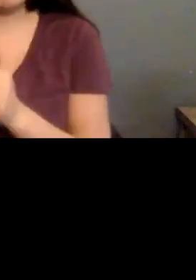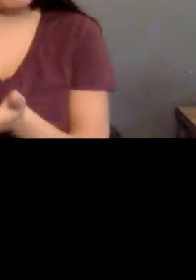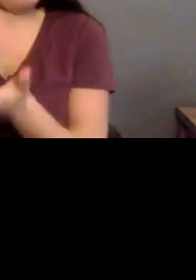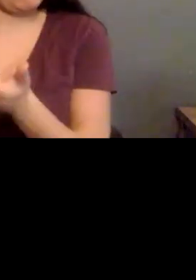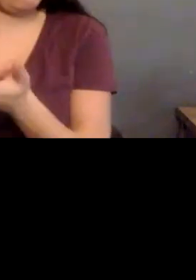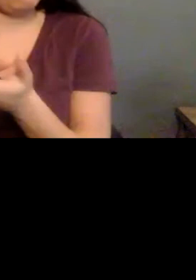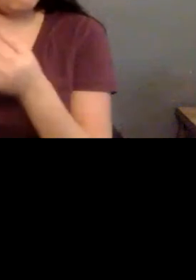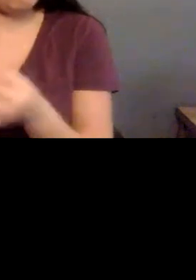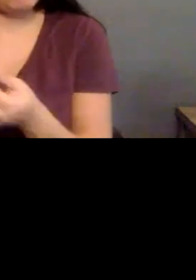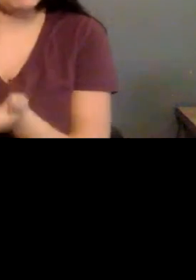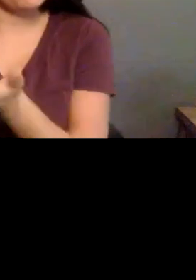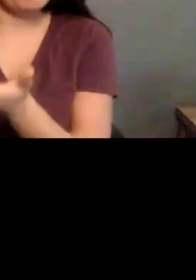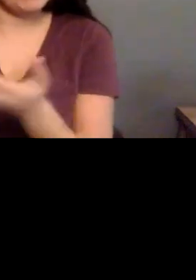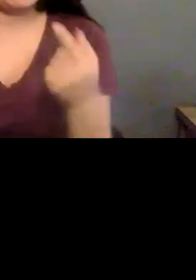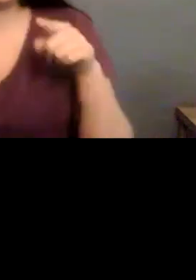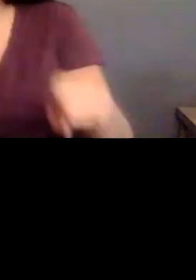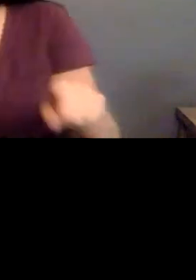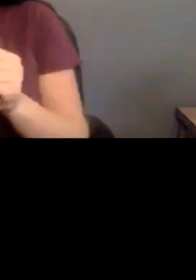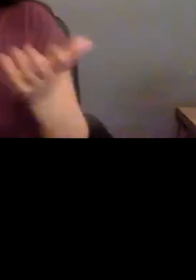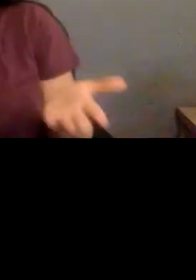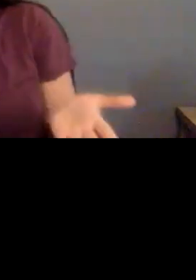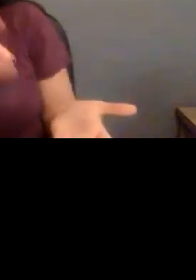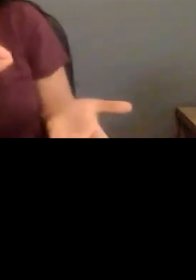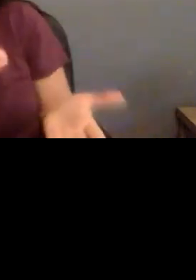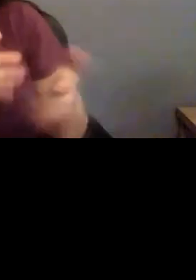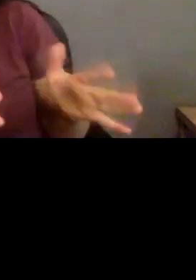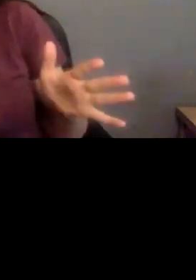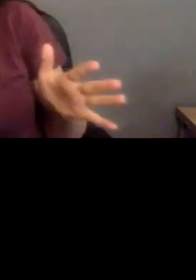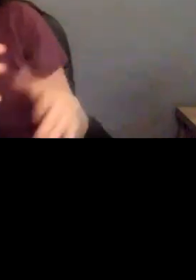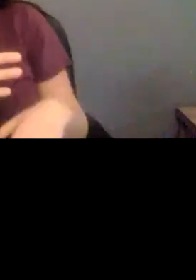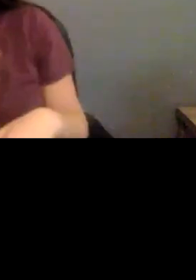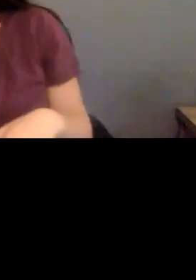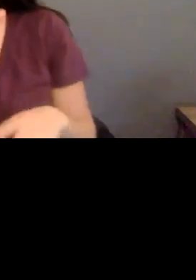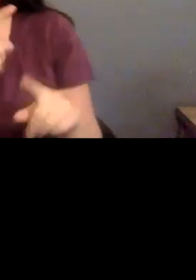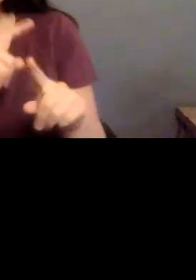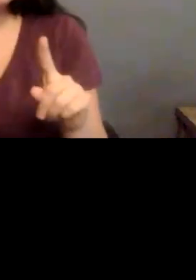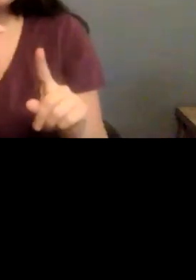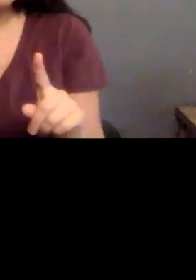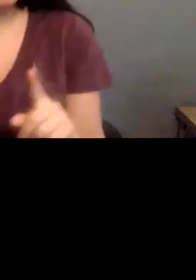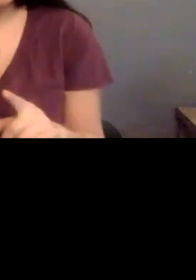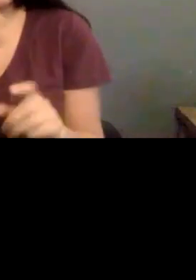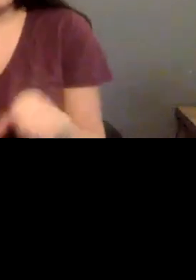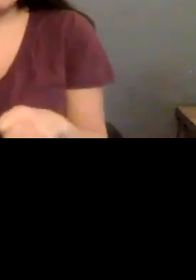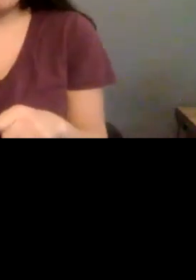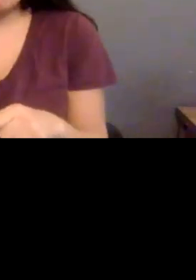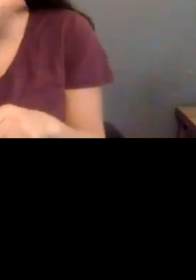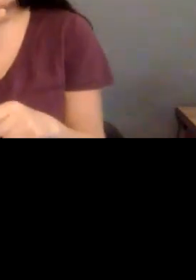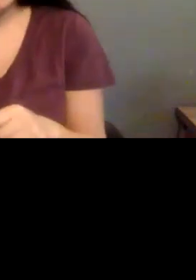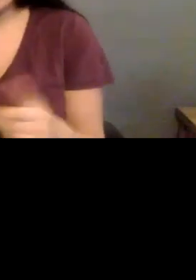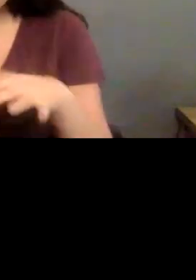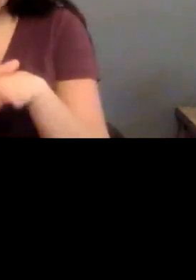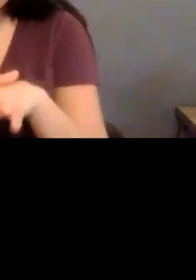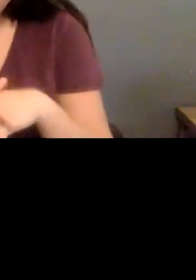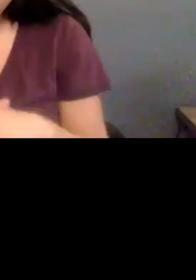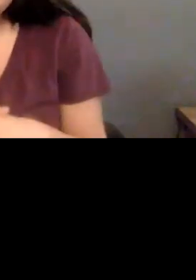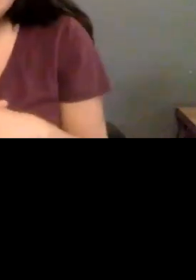treatment align with what we've already found from the behavioral health disorders we investigated. But I assume that there may be a lot of overlap there too. In